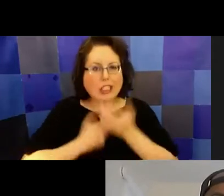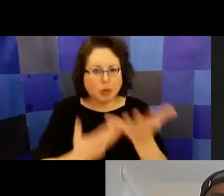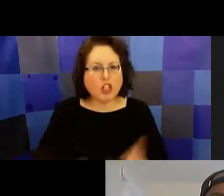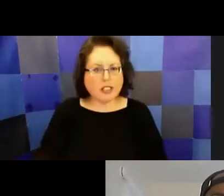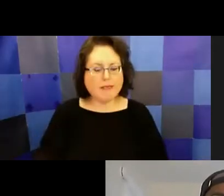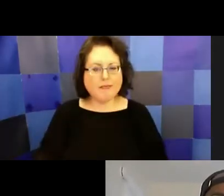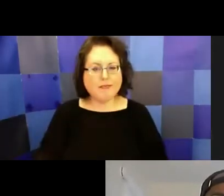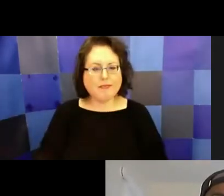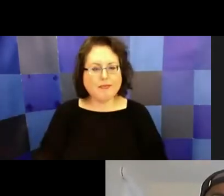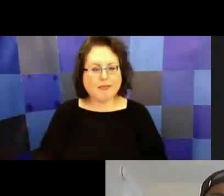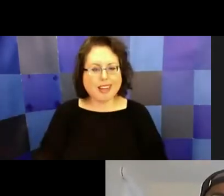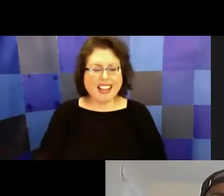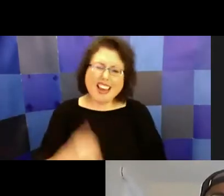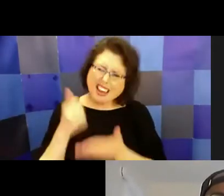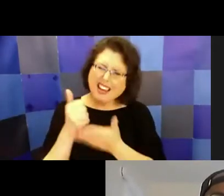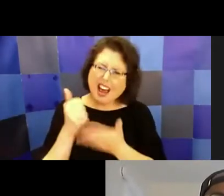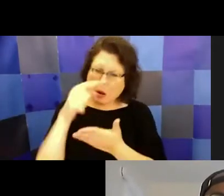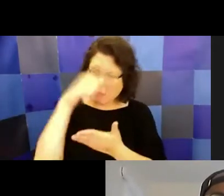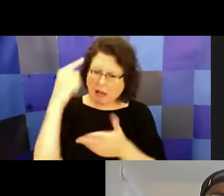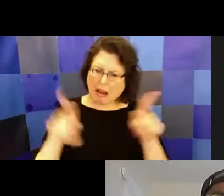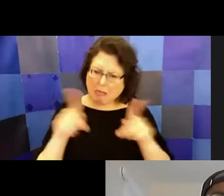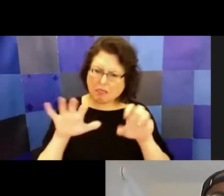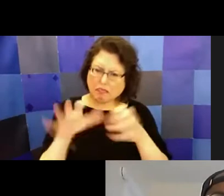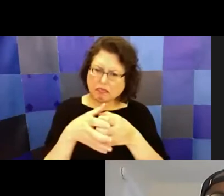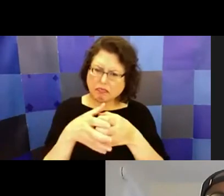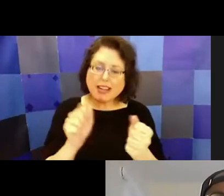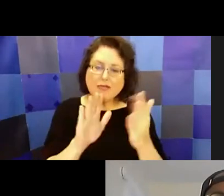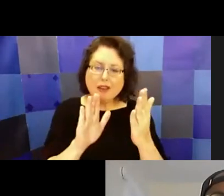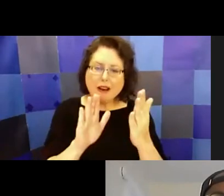helped Black folk to confront some of the